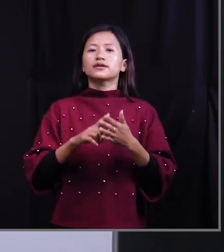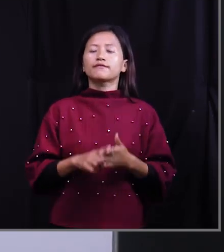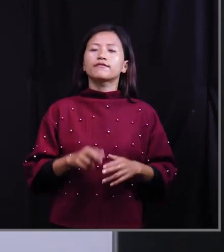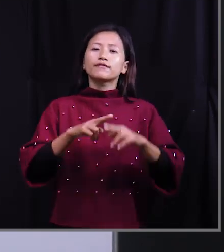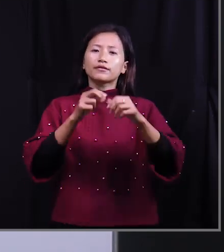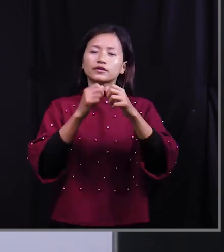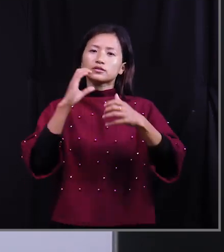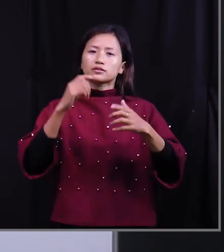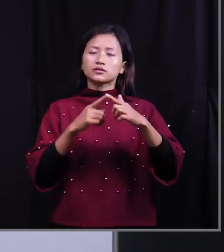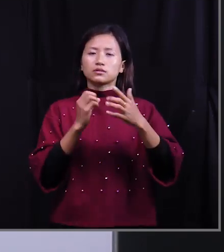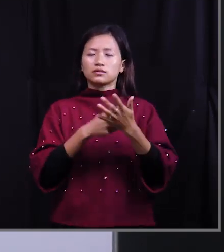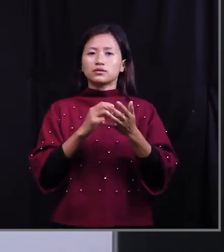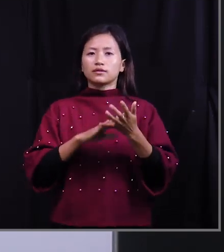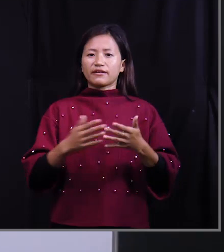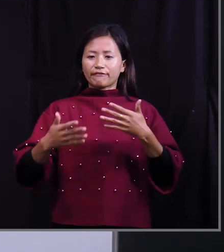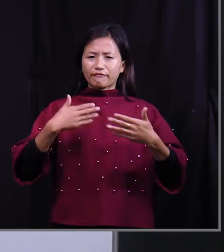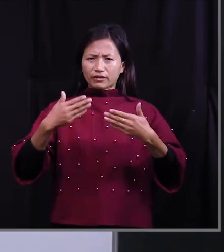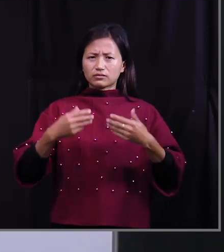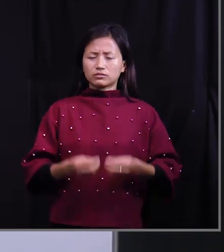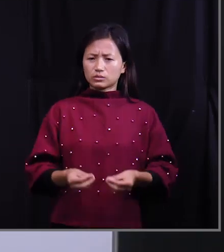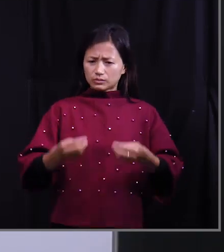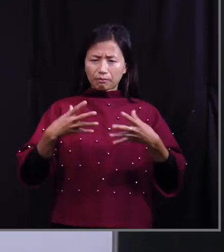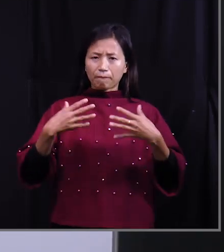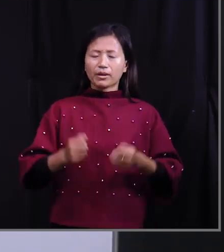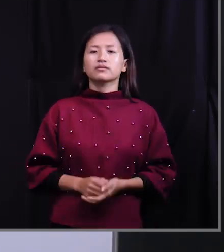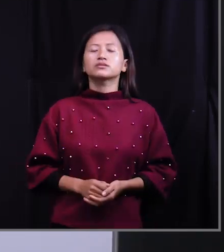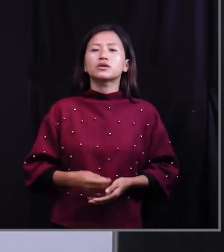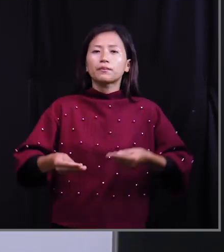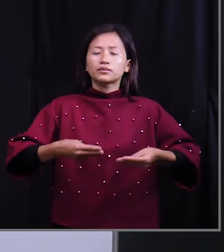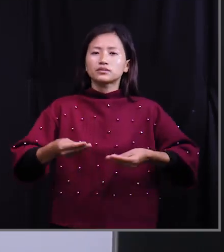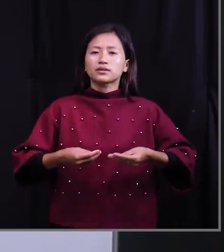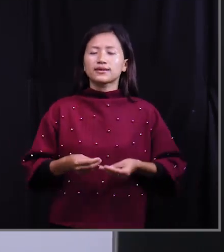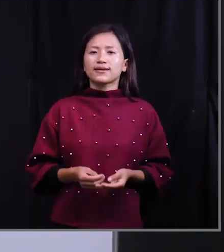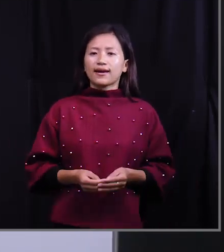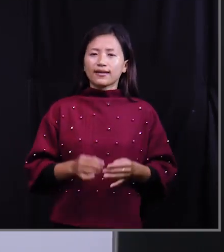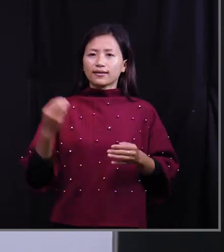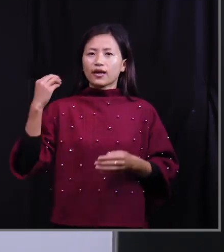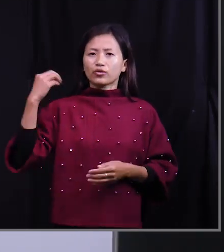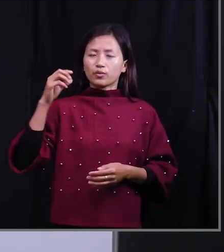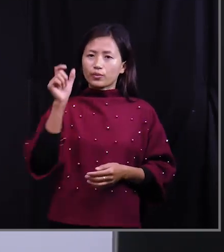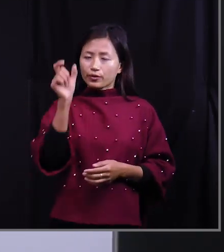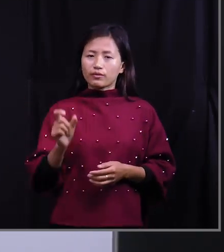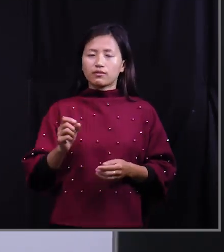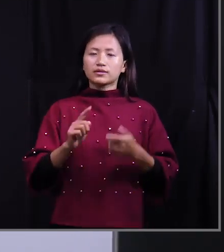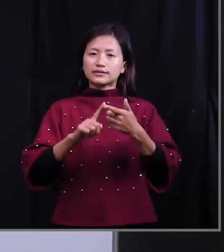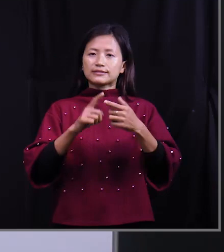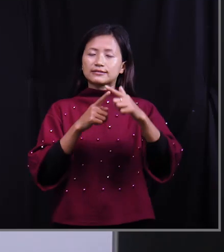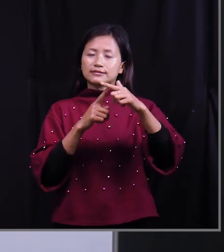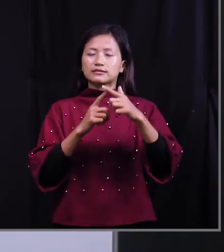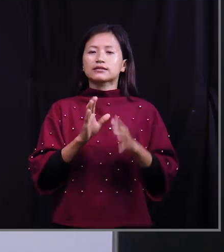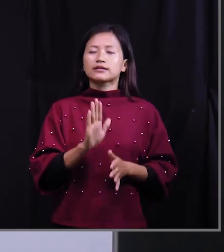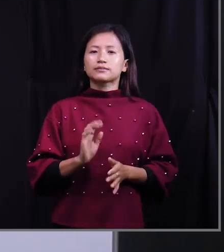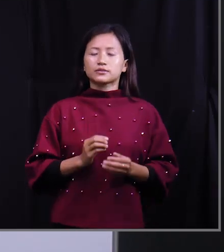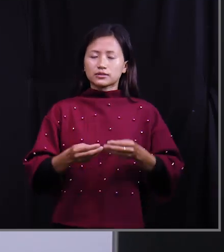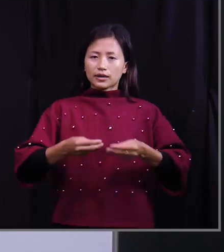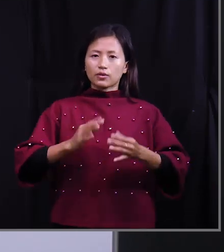factors that will affect your business, and if an entrepreneur can scan the business at a very early stage,